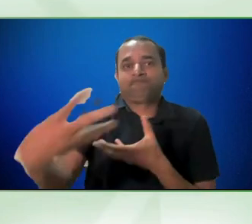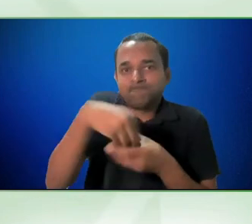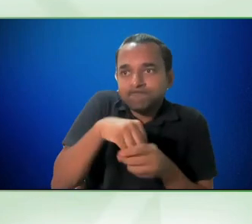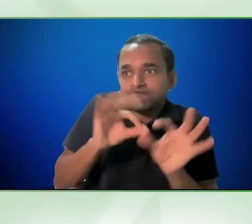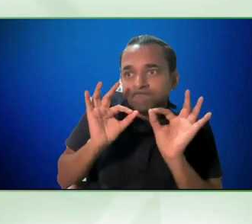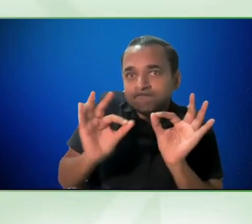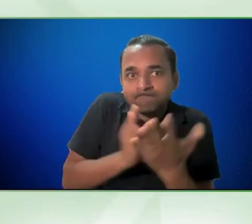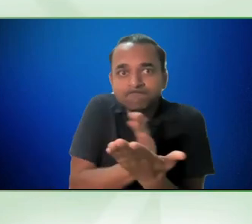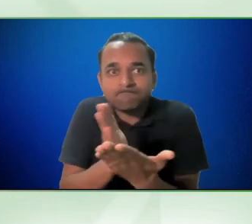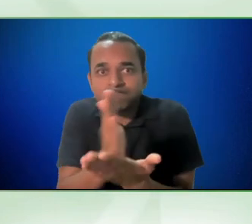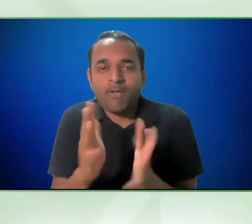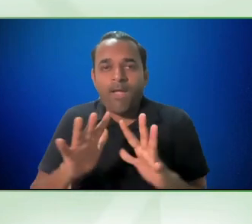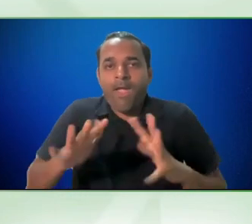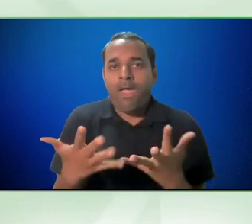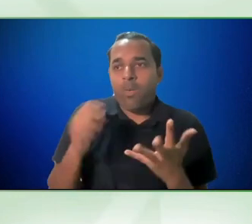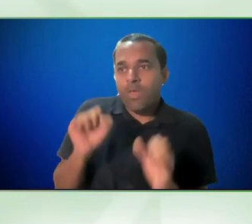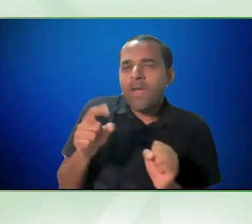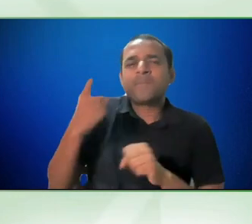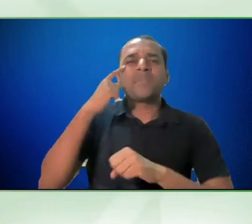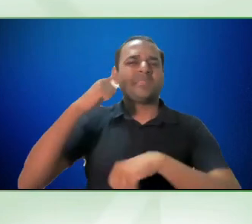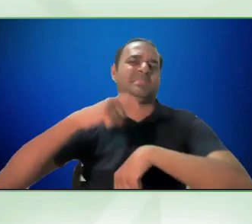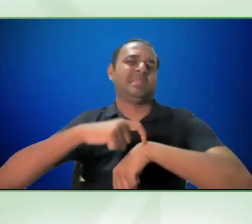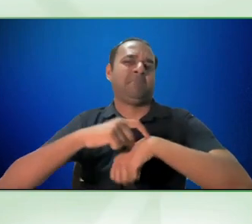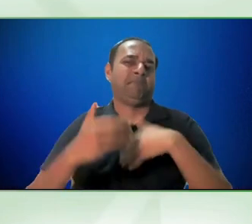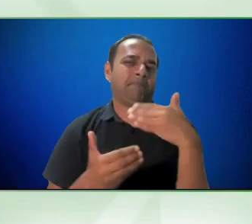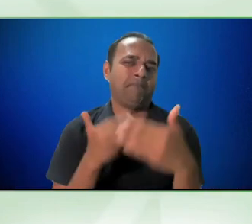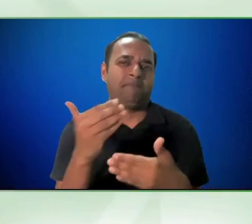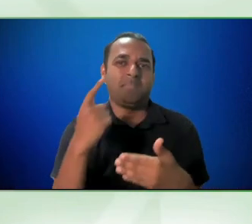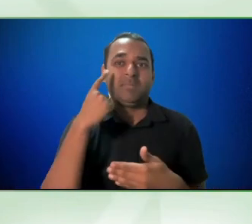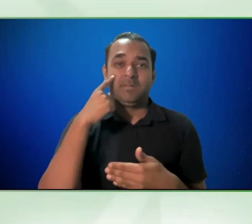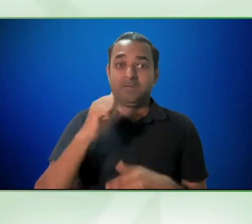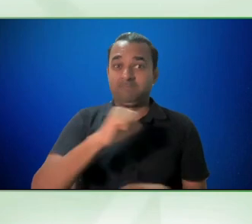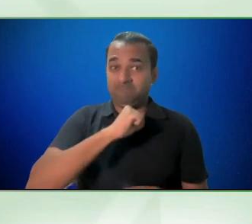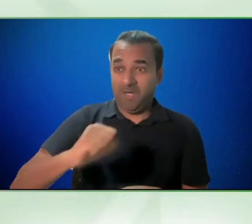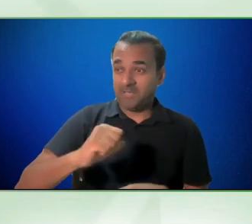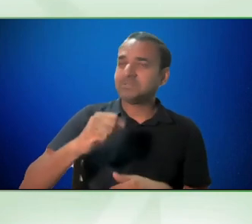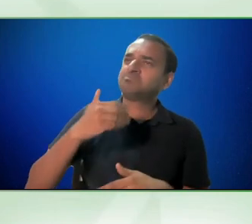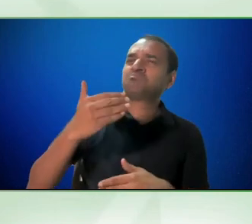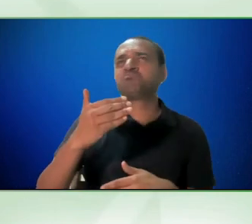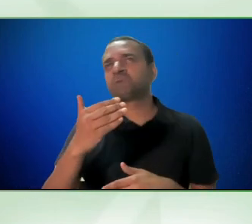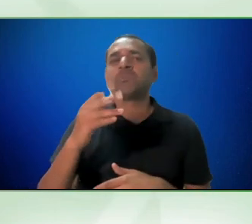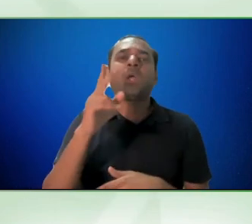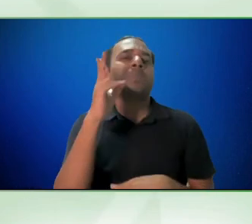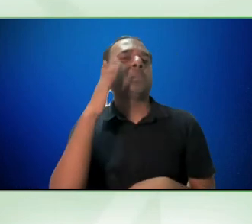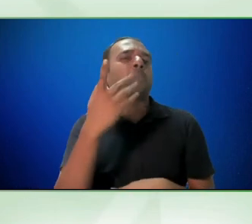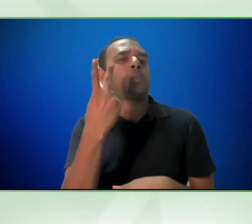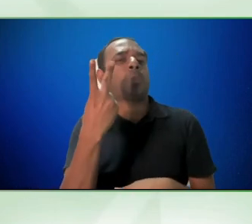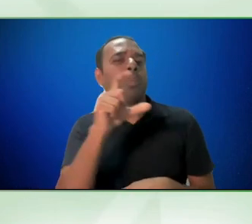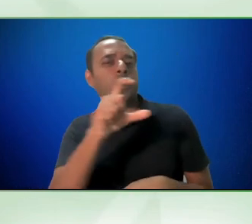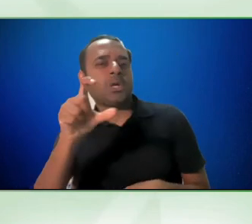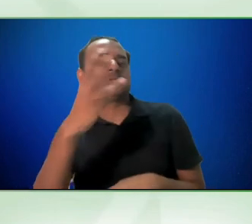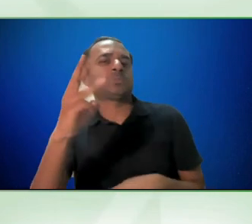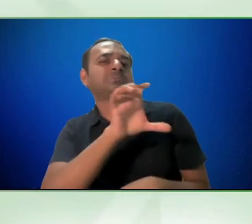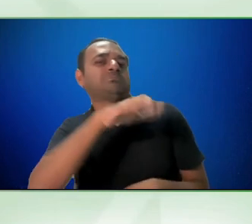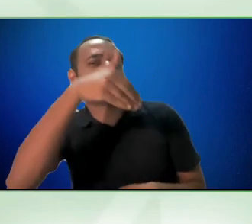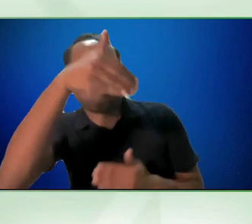looking to use or co-opt it, how does it work? How do you approach clients or financial institutions to help them